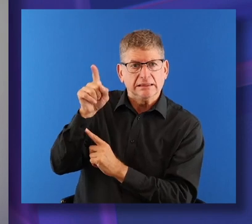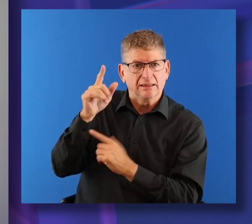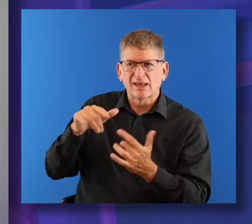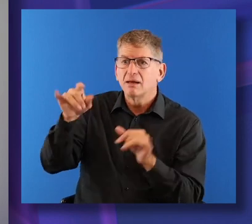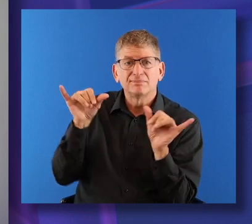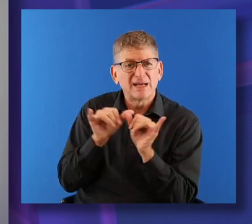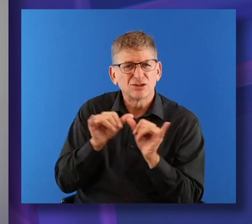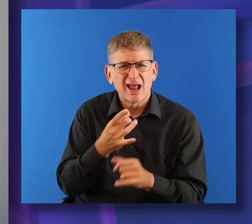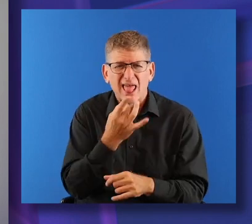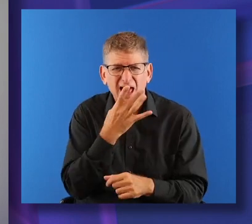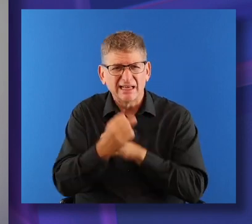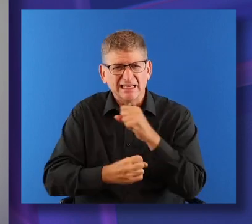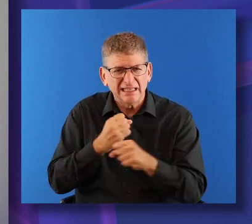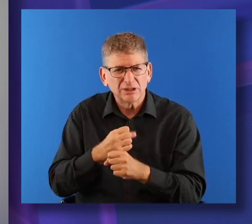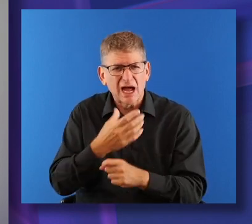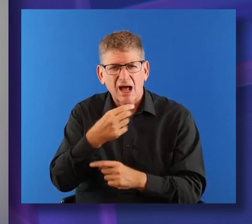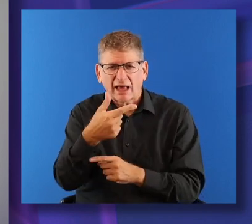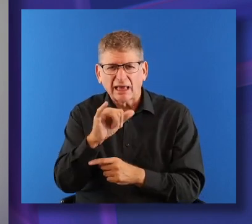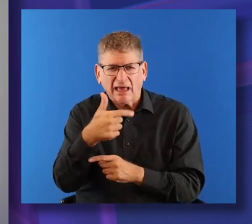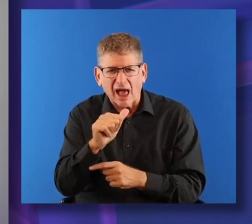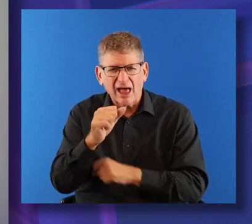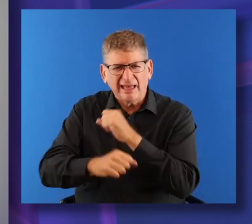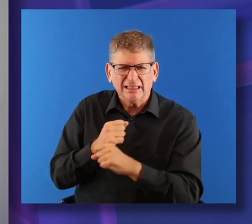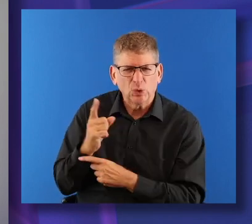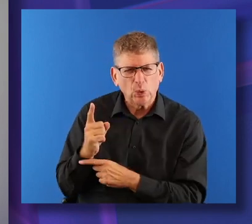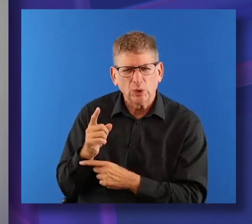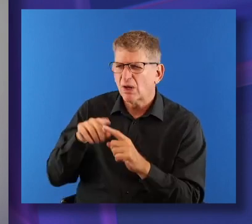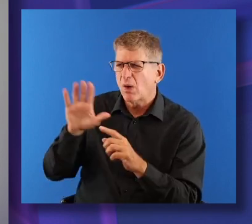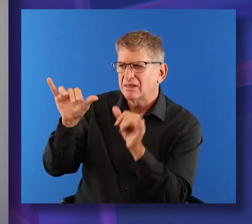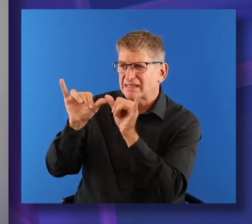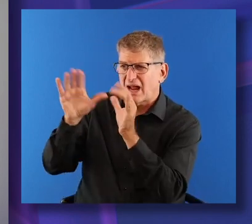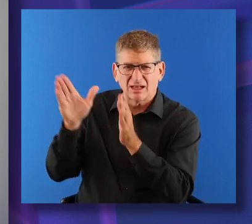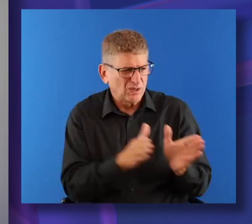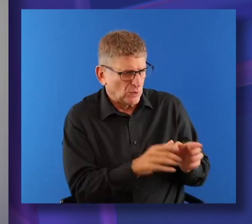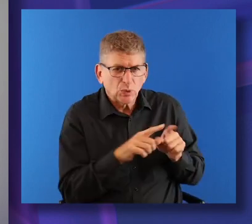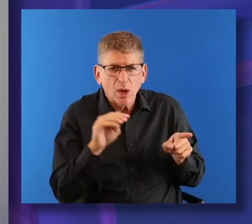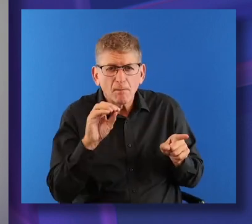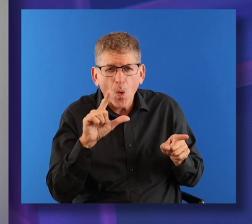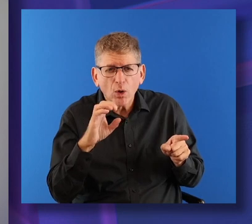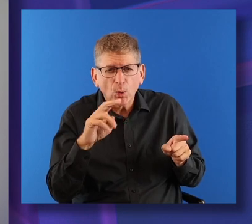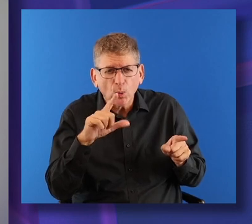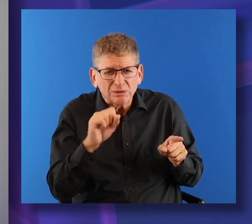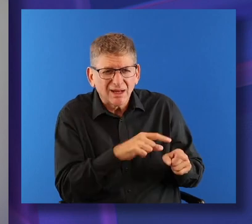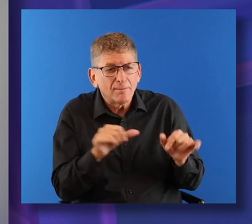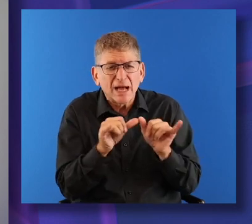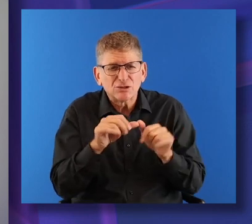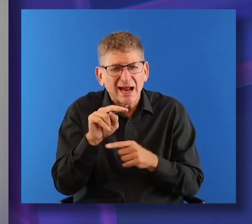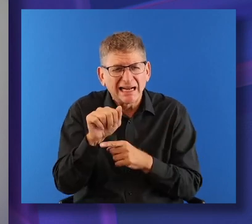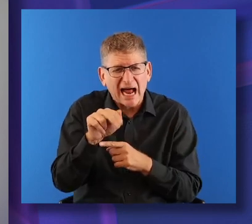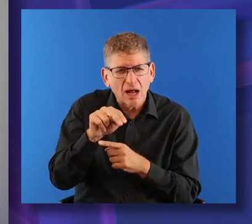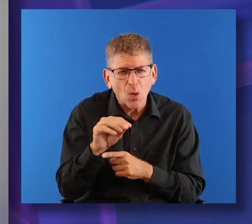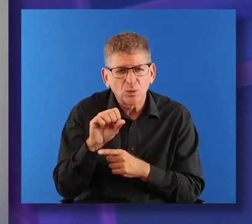goal is to accelerate simulation of these physical processes using deep learning technology.